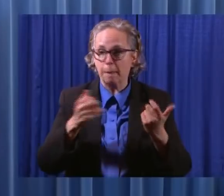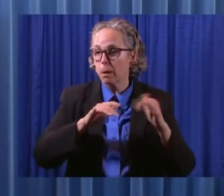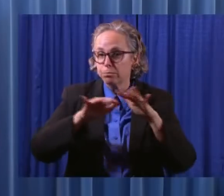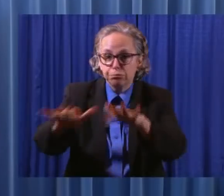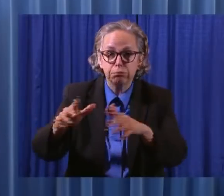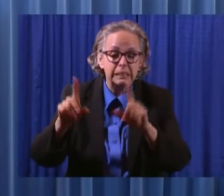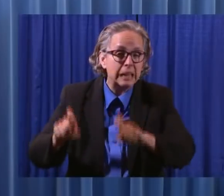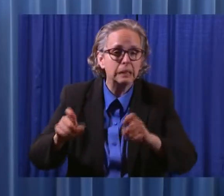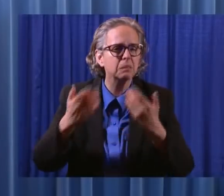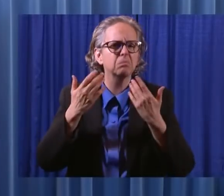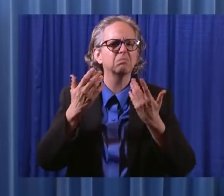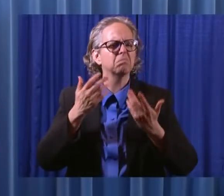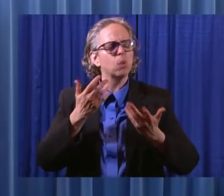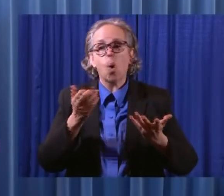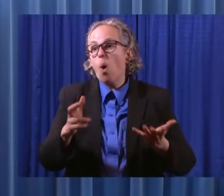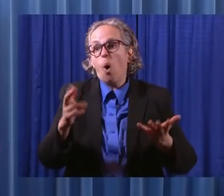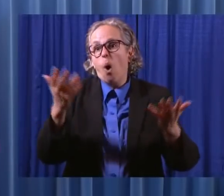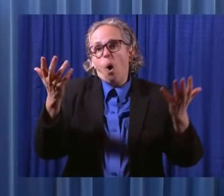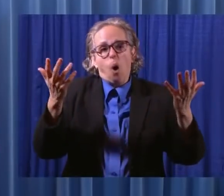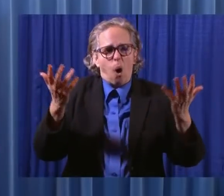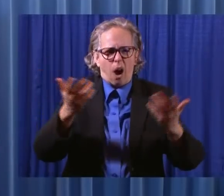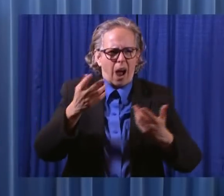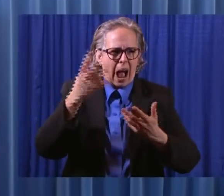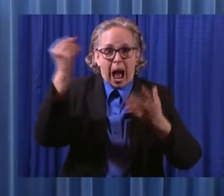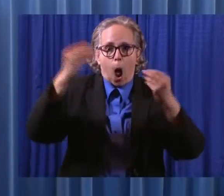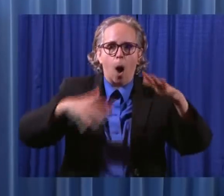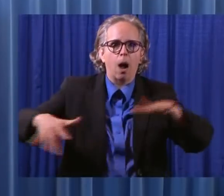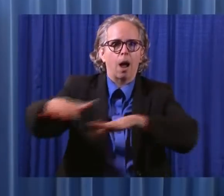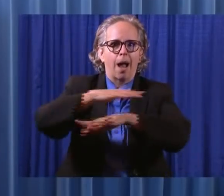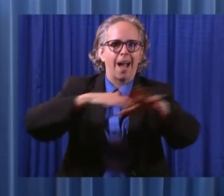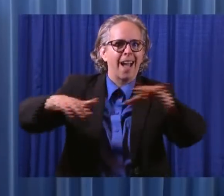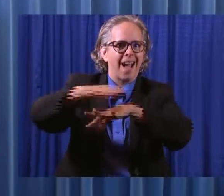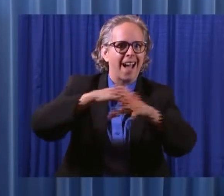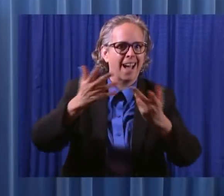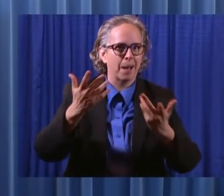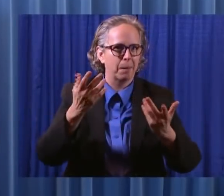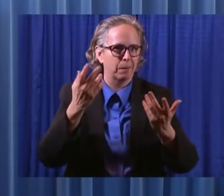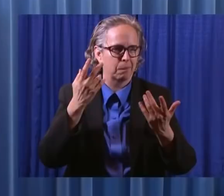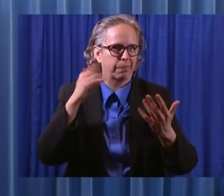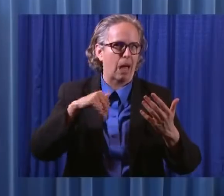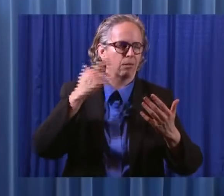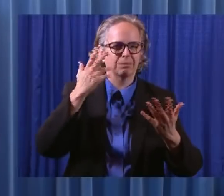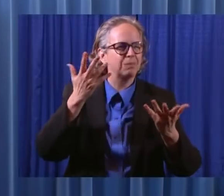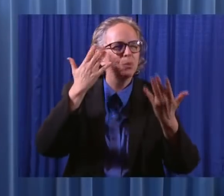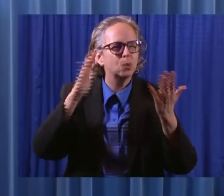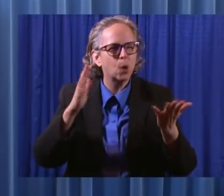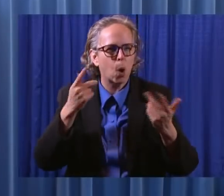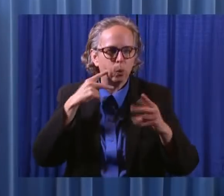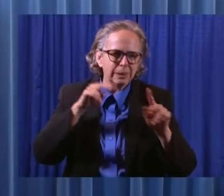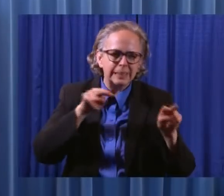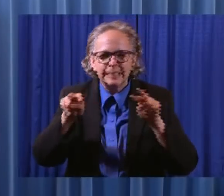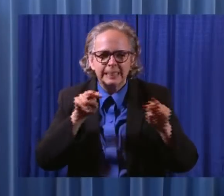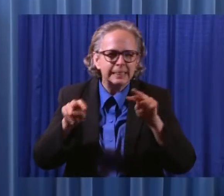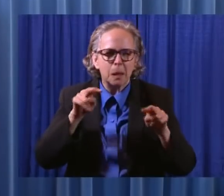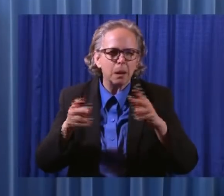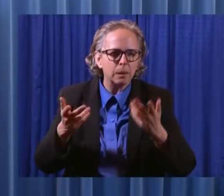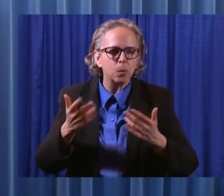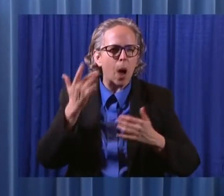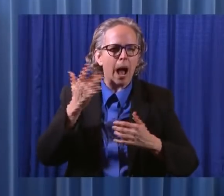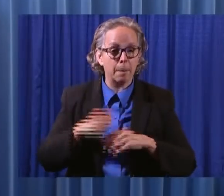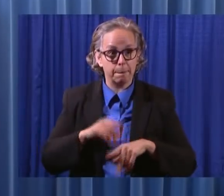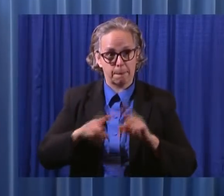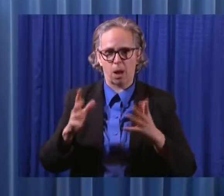moving around a lot. But we'll certainly share any data that that we have with